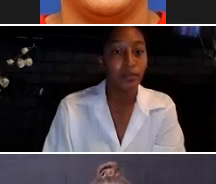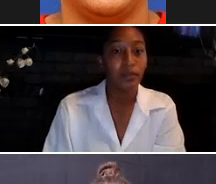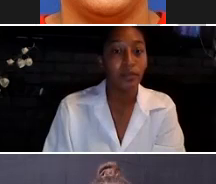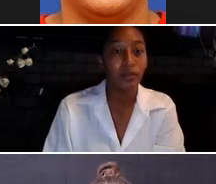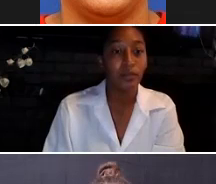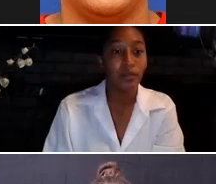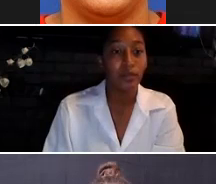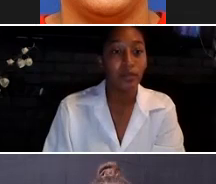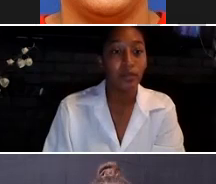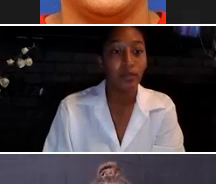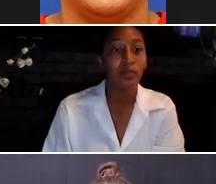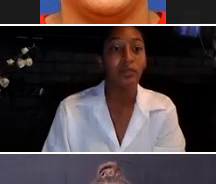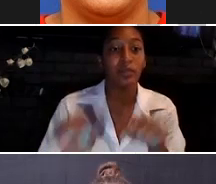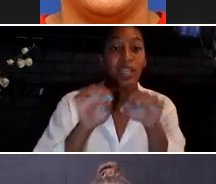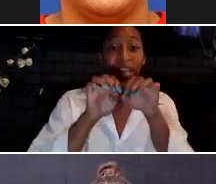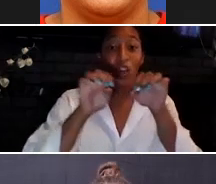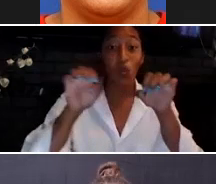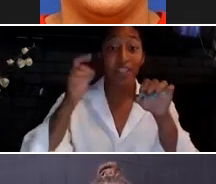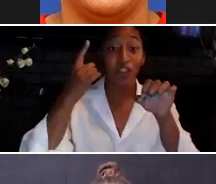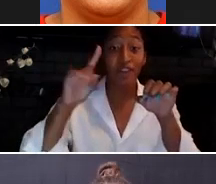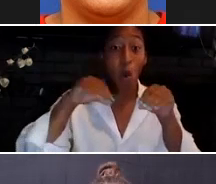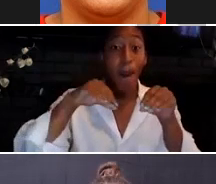the equations of motion.